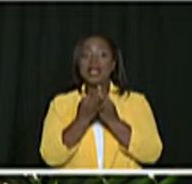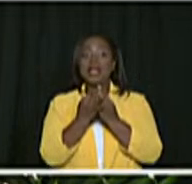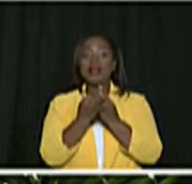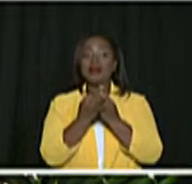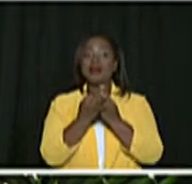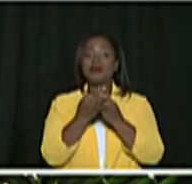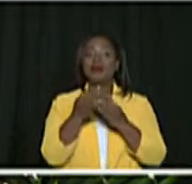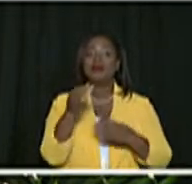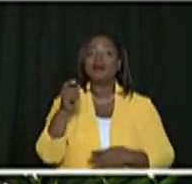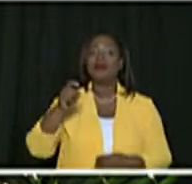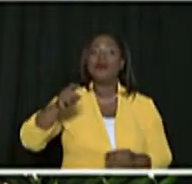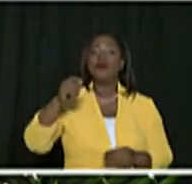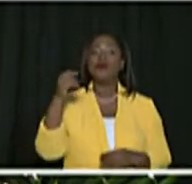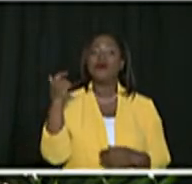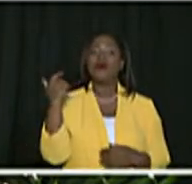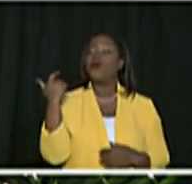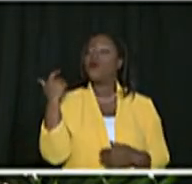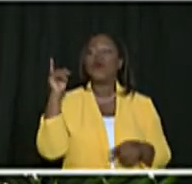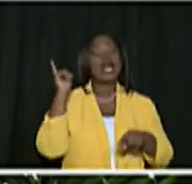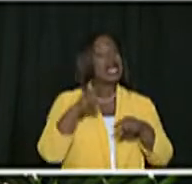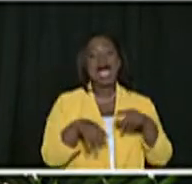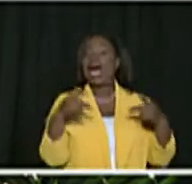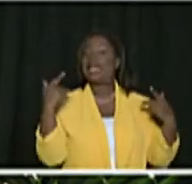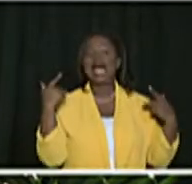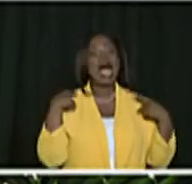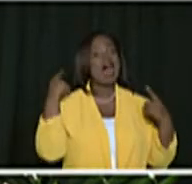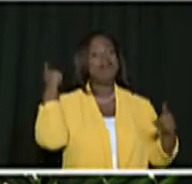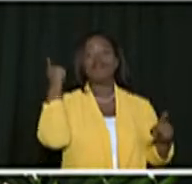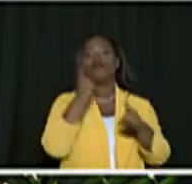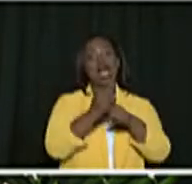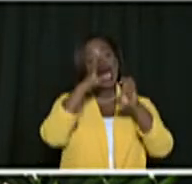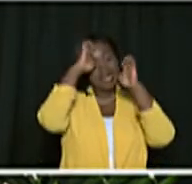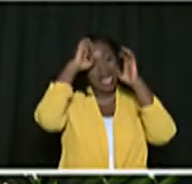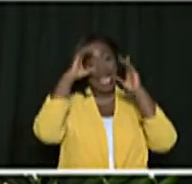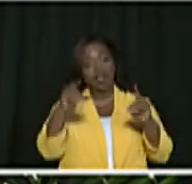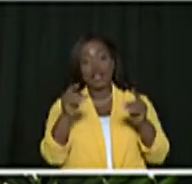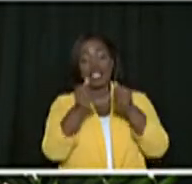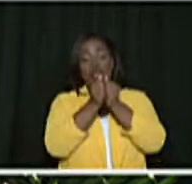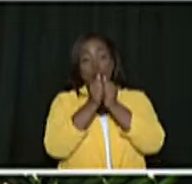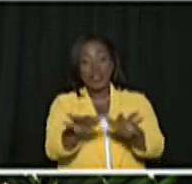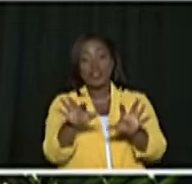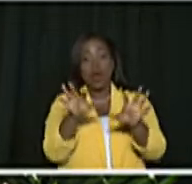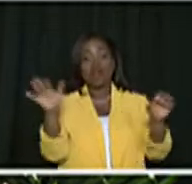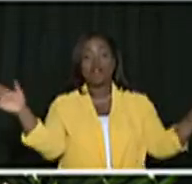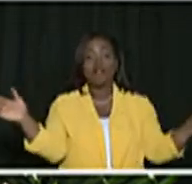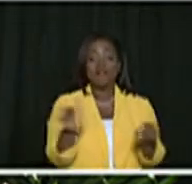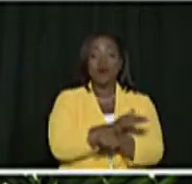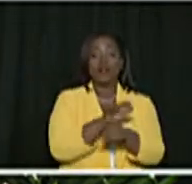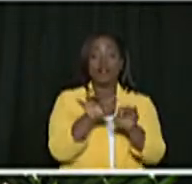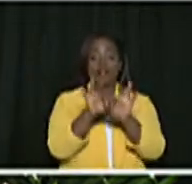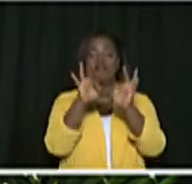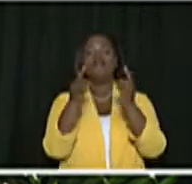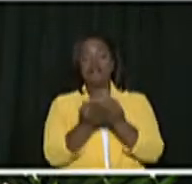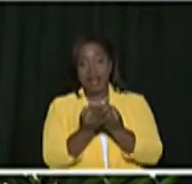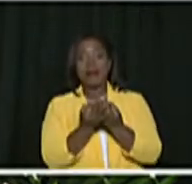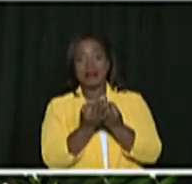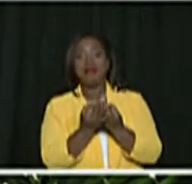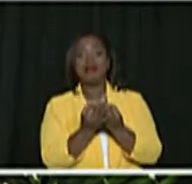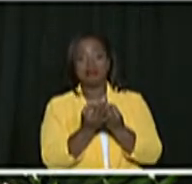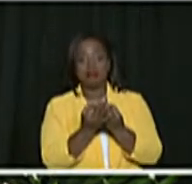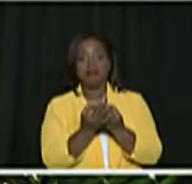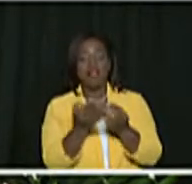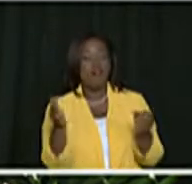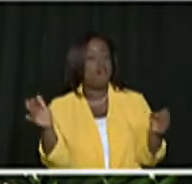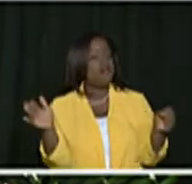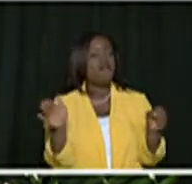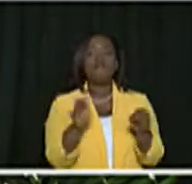education system in any country, Dervin, without the involvement of the families, without the involvement of the home